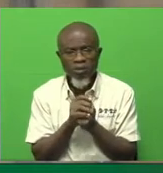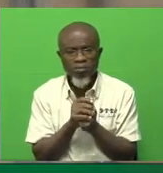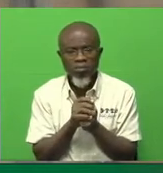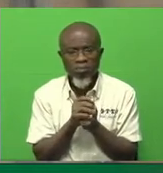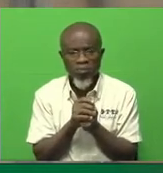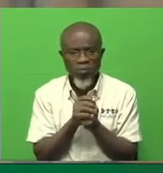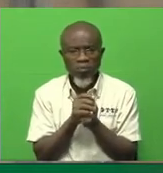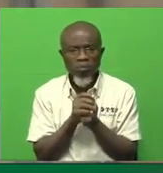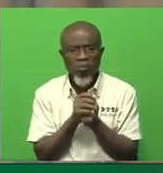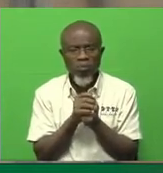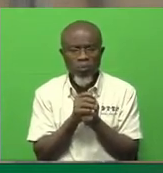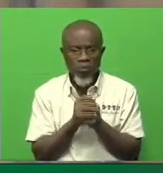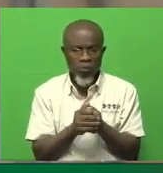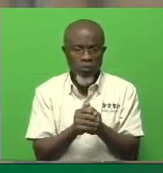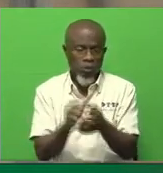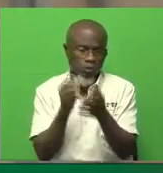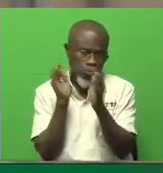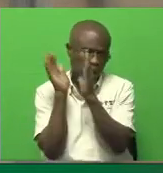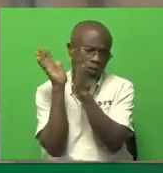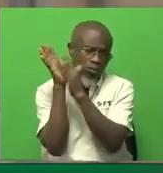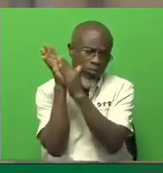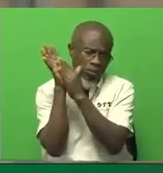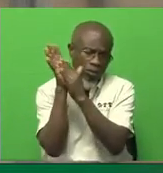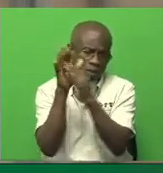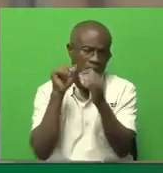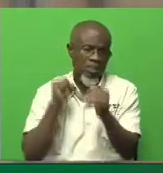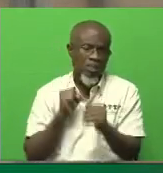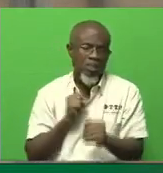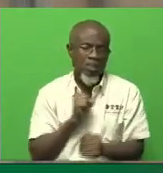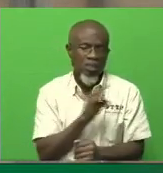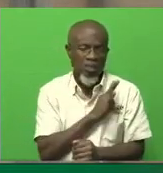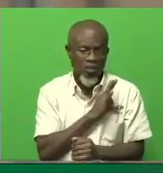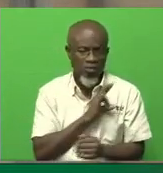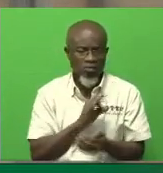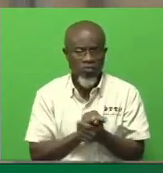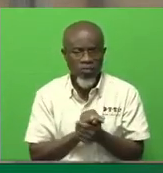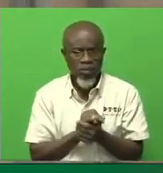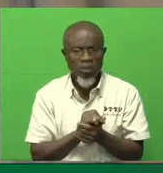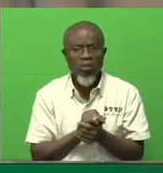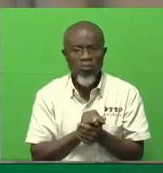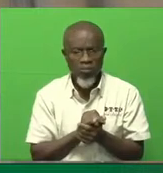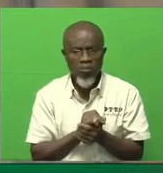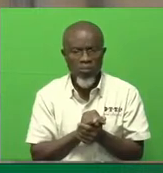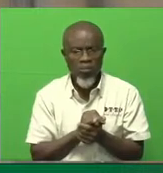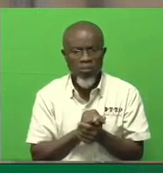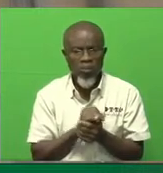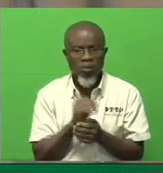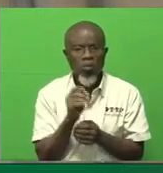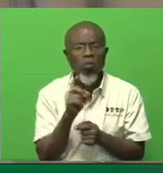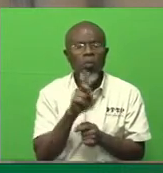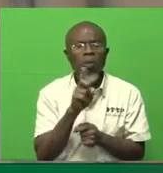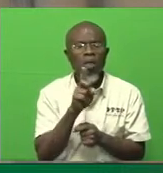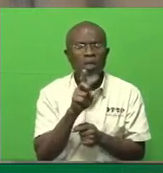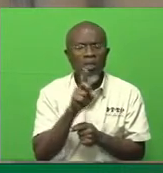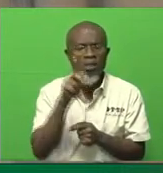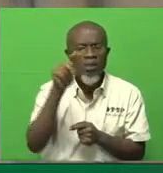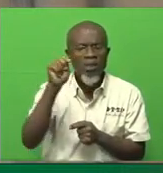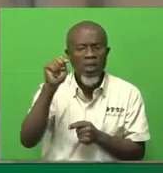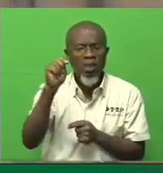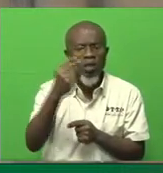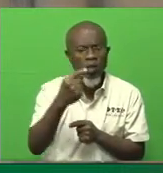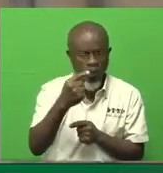Mary's Health Fair a friend invited me to help here at St Mary's Hall in takarigua as a constituency of